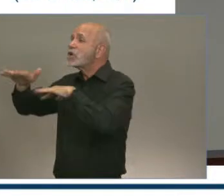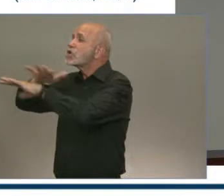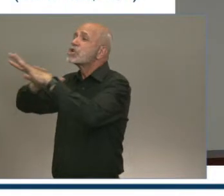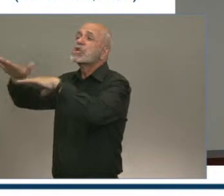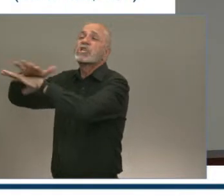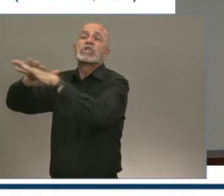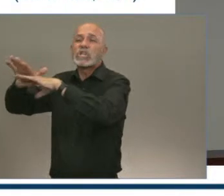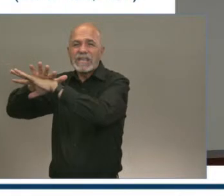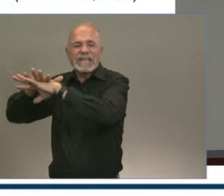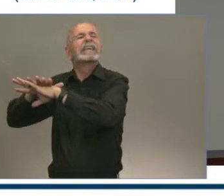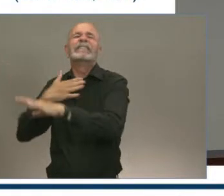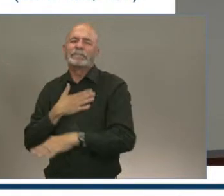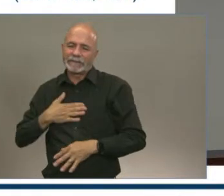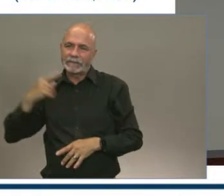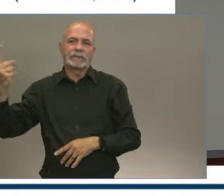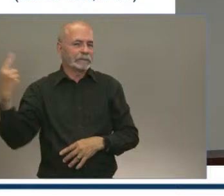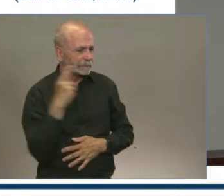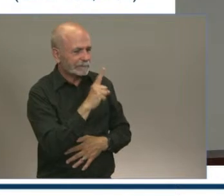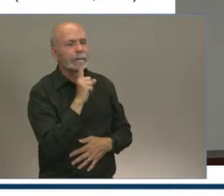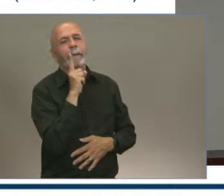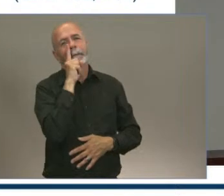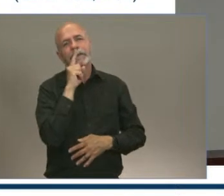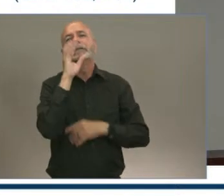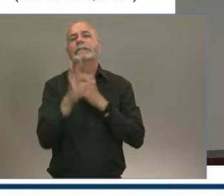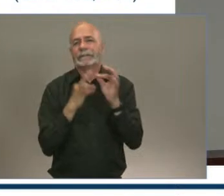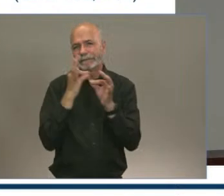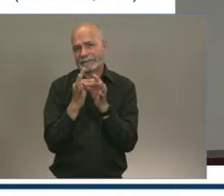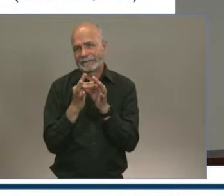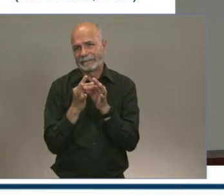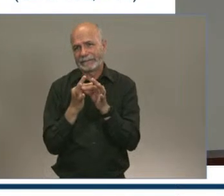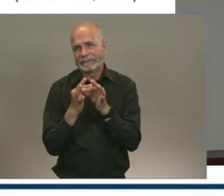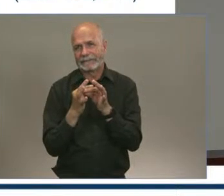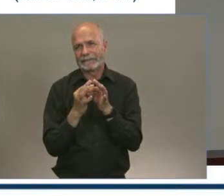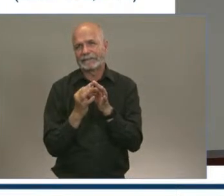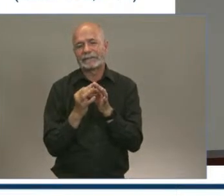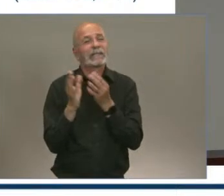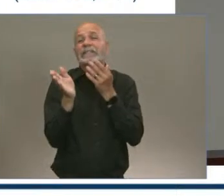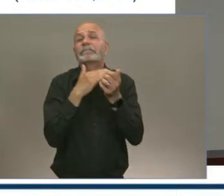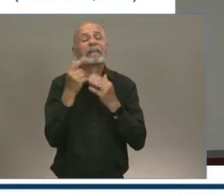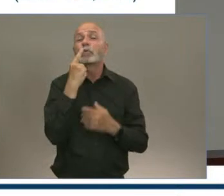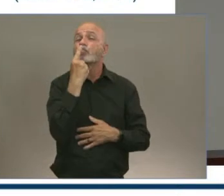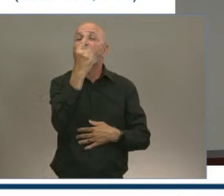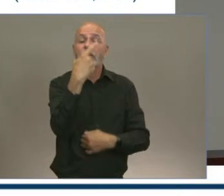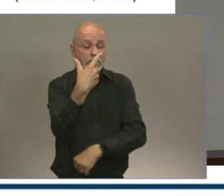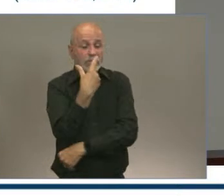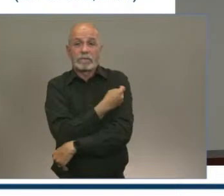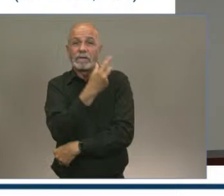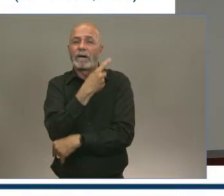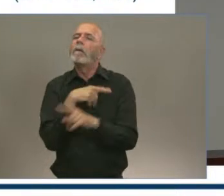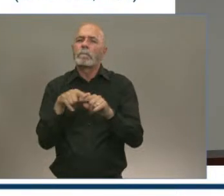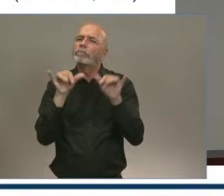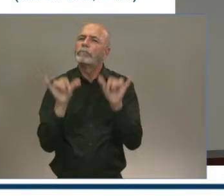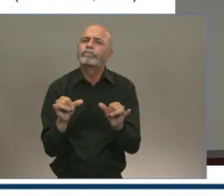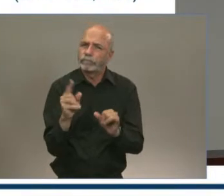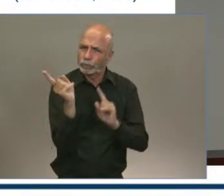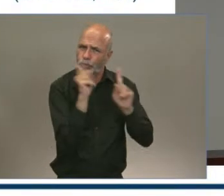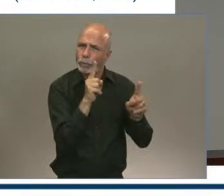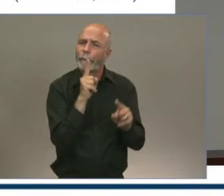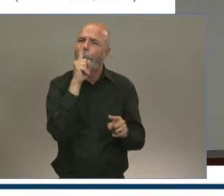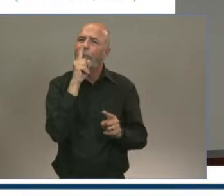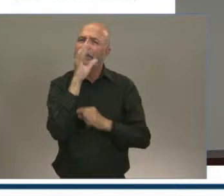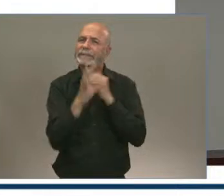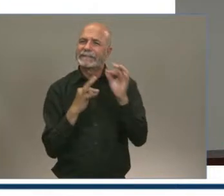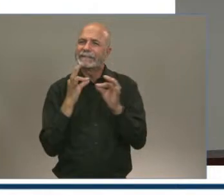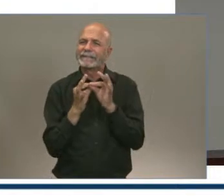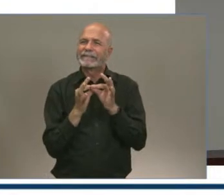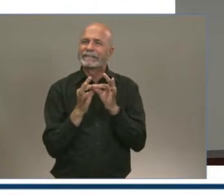need to get tested, even if you've had one dose of vaccine. For people in HRM, there is still some community